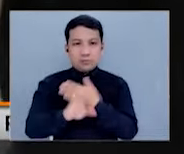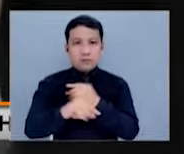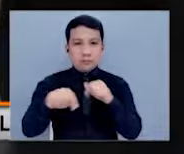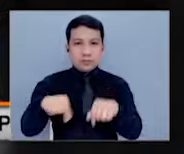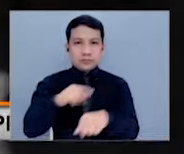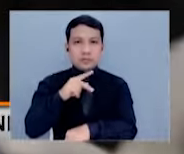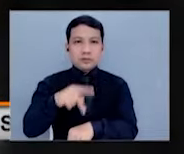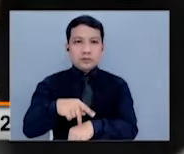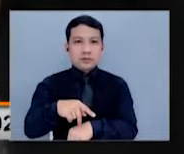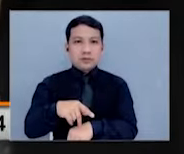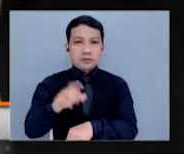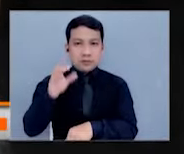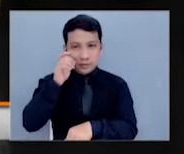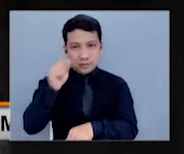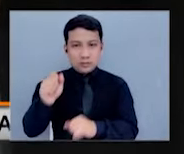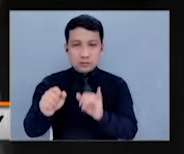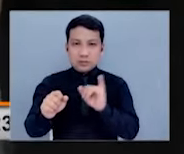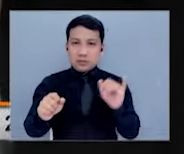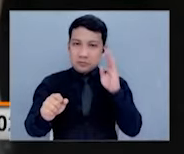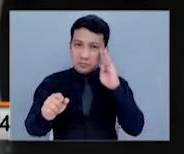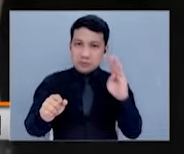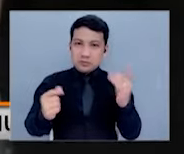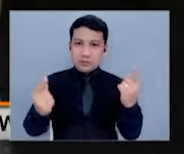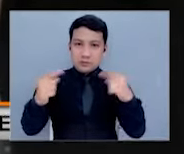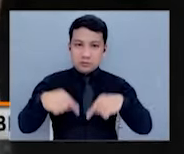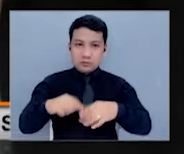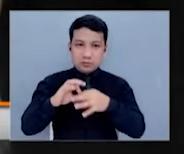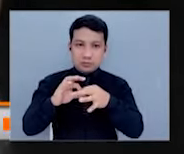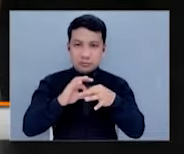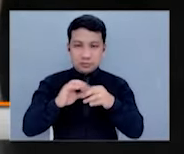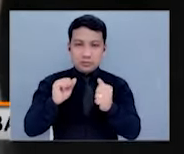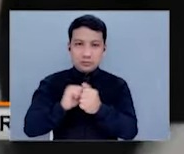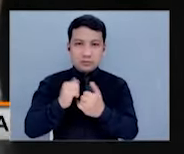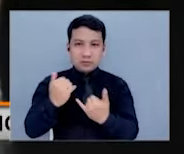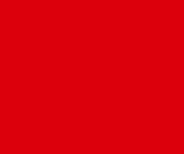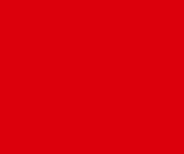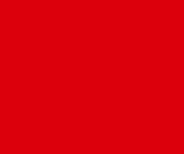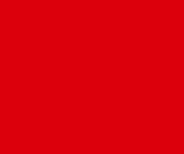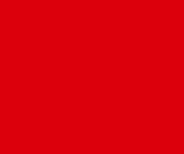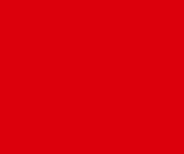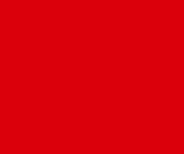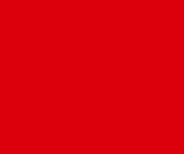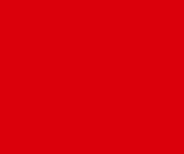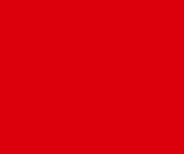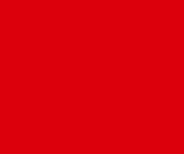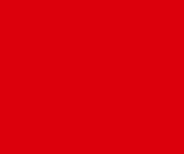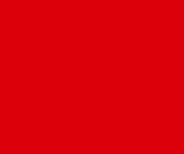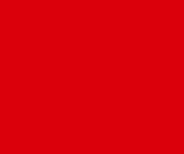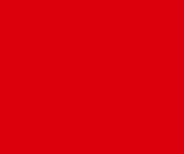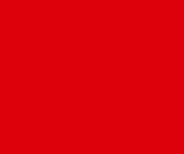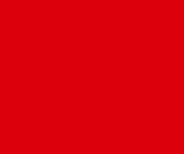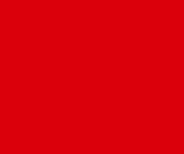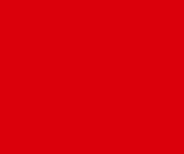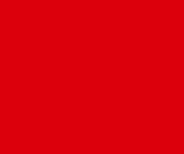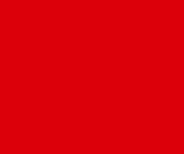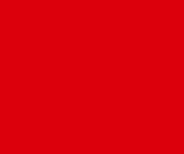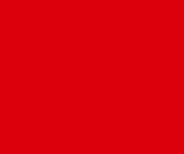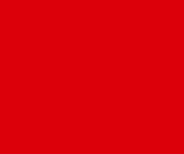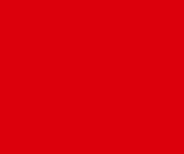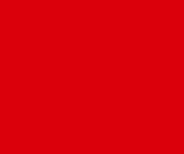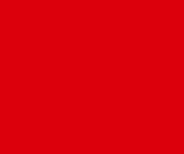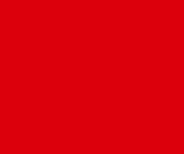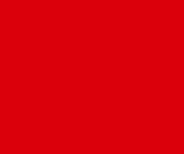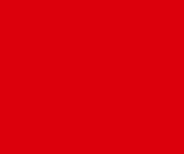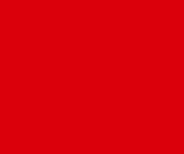well. And Brian, I'm sure, would corroborate that, as would All for One. It's mga kapatid, ito po ang inyong